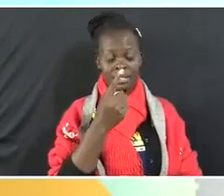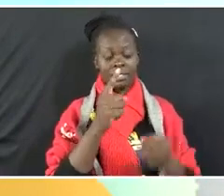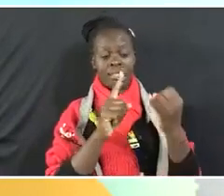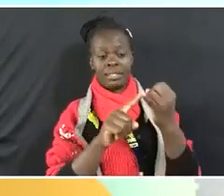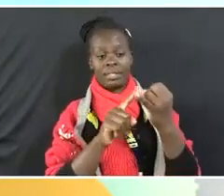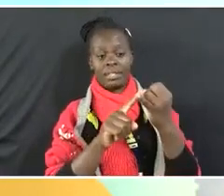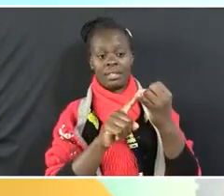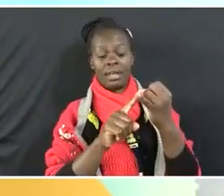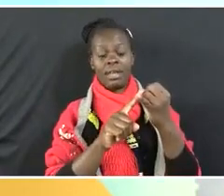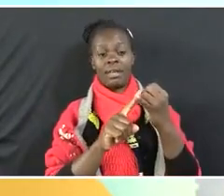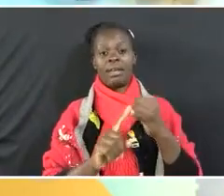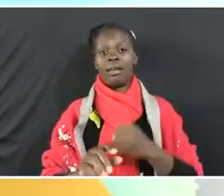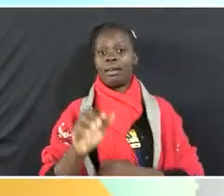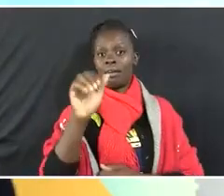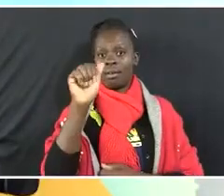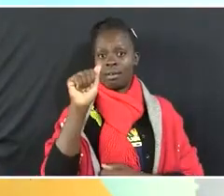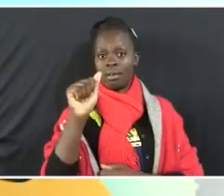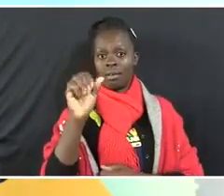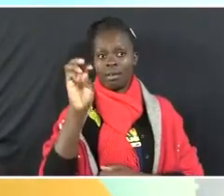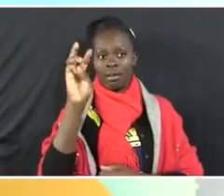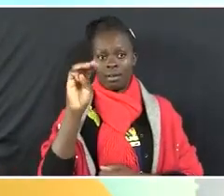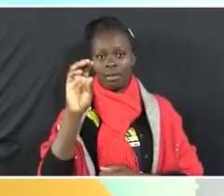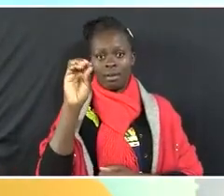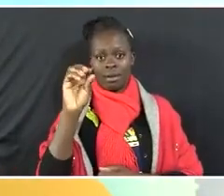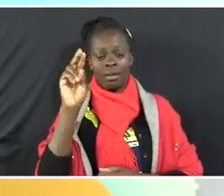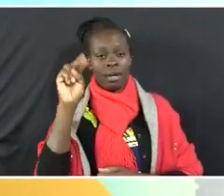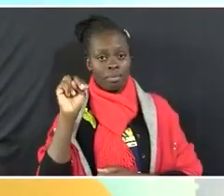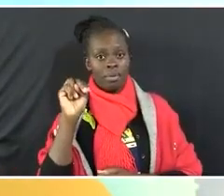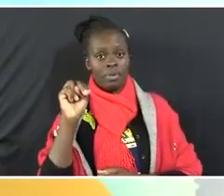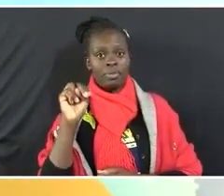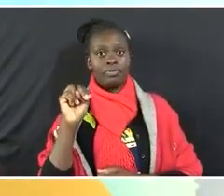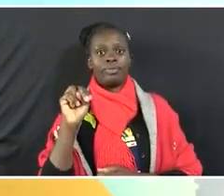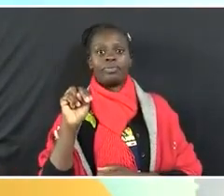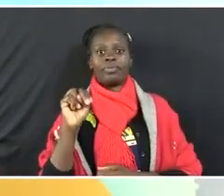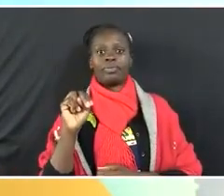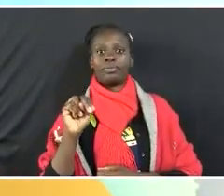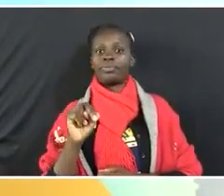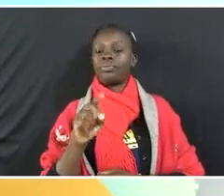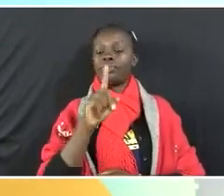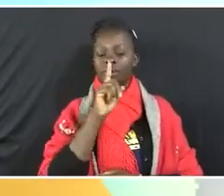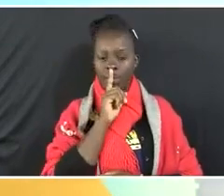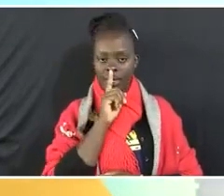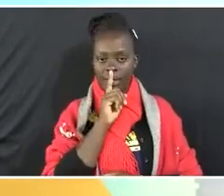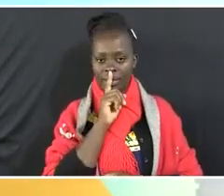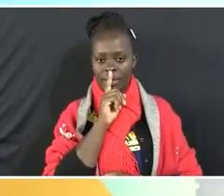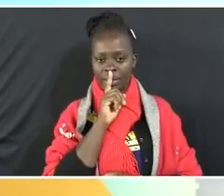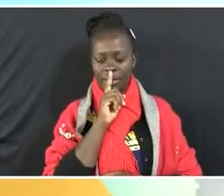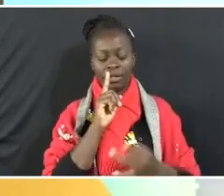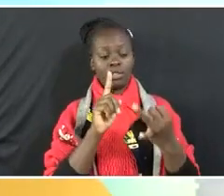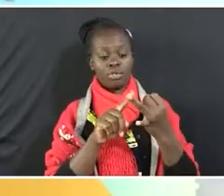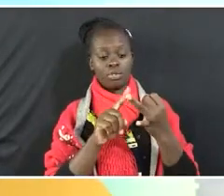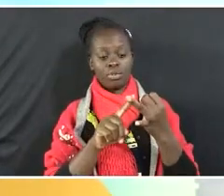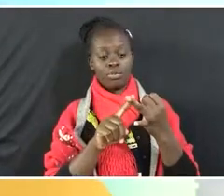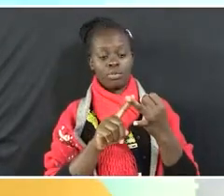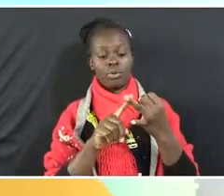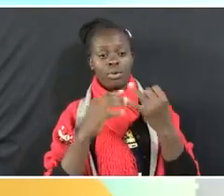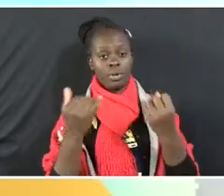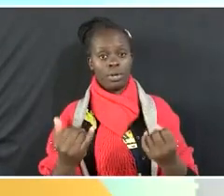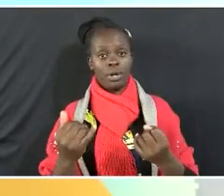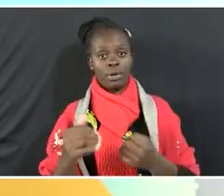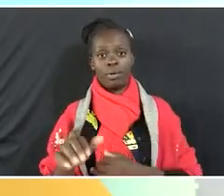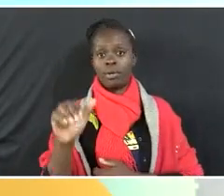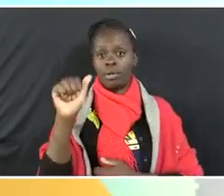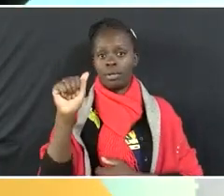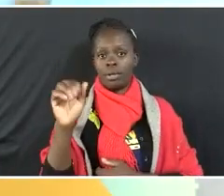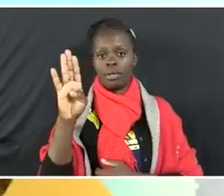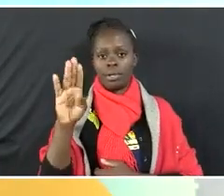quiet. Don't allow them to lock themselves in the room. Address the issue. Deal with the issue. That is handling